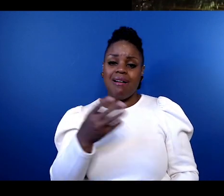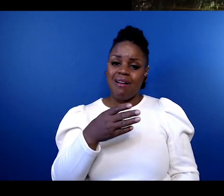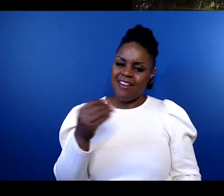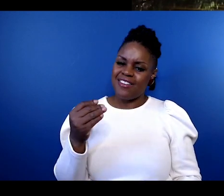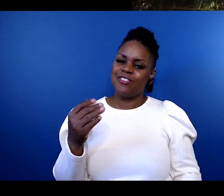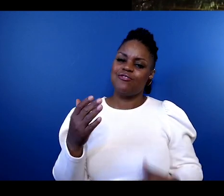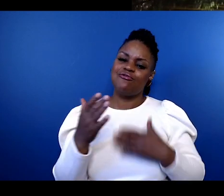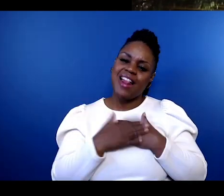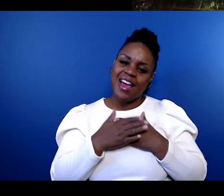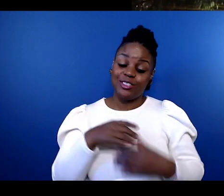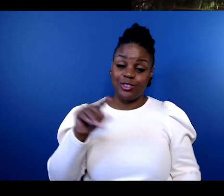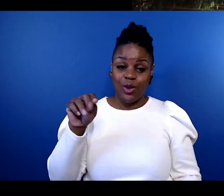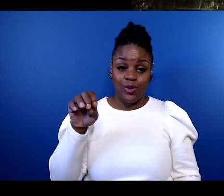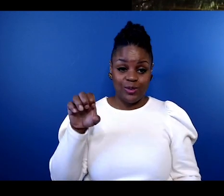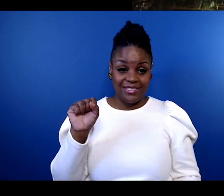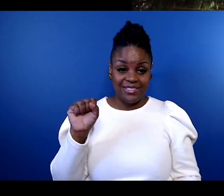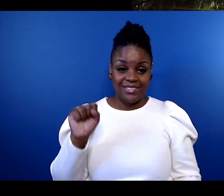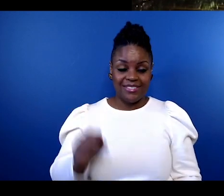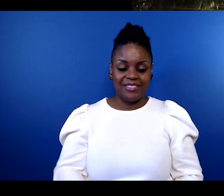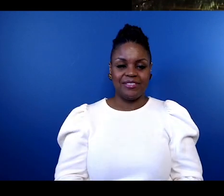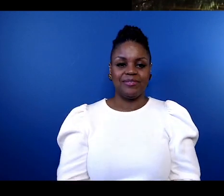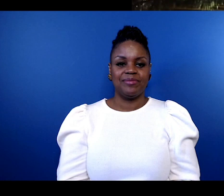Relax the upper arms and the elbows,